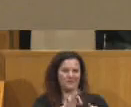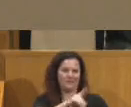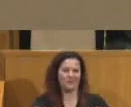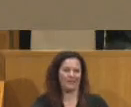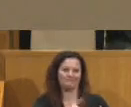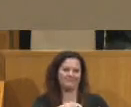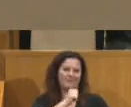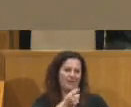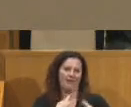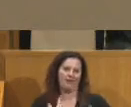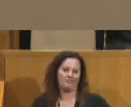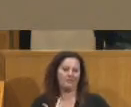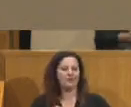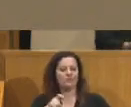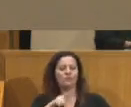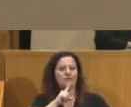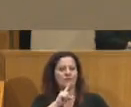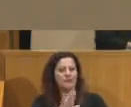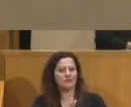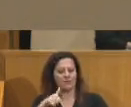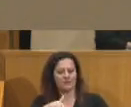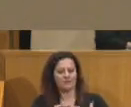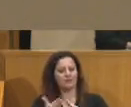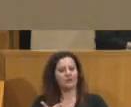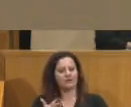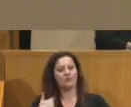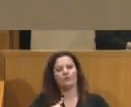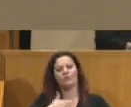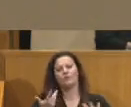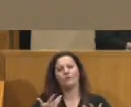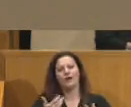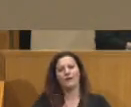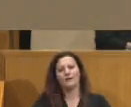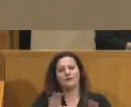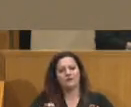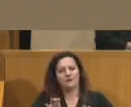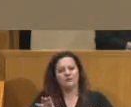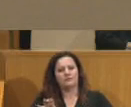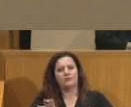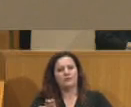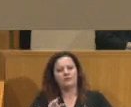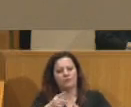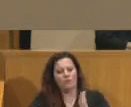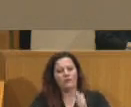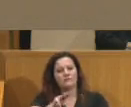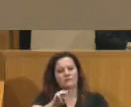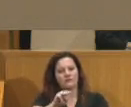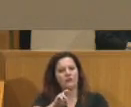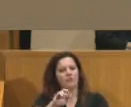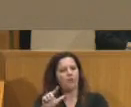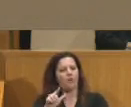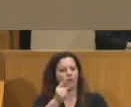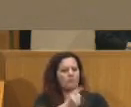know they're being forced out, and they want us as a community to do something about it. I make that commitment today to do